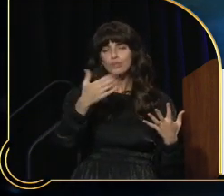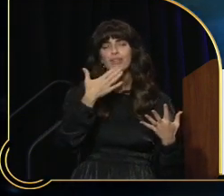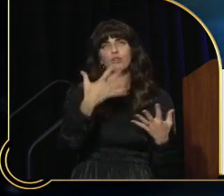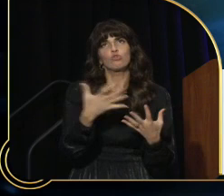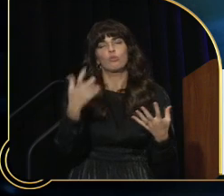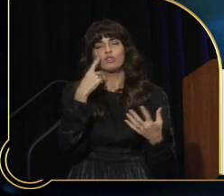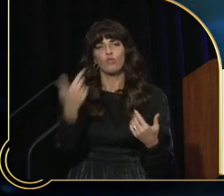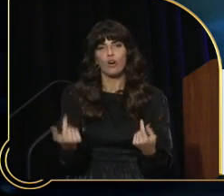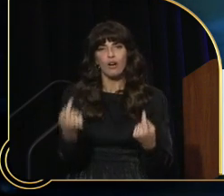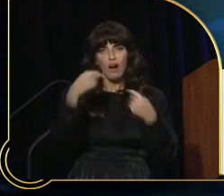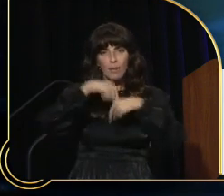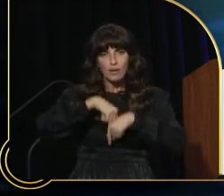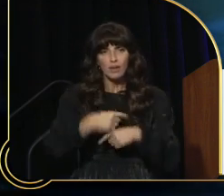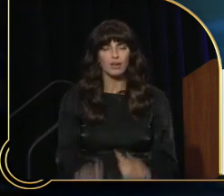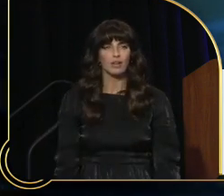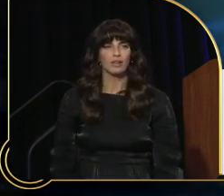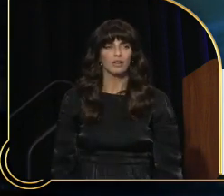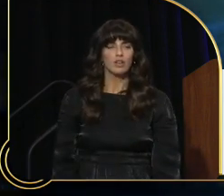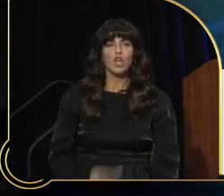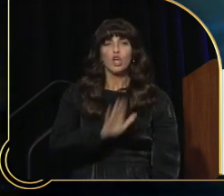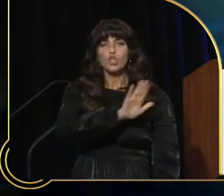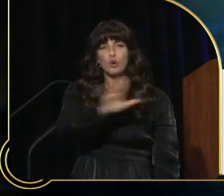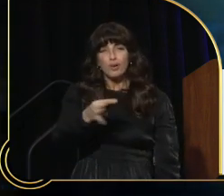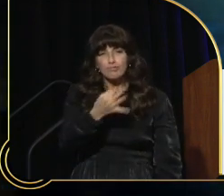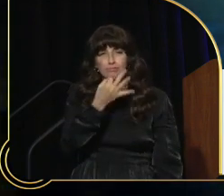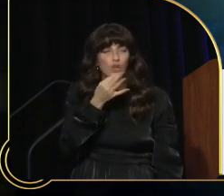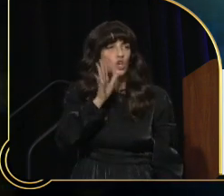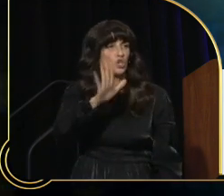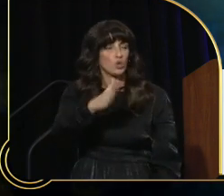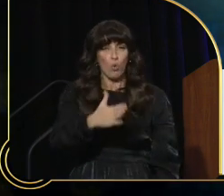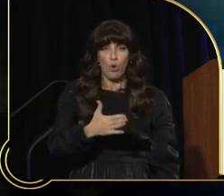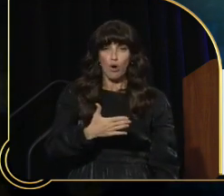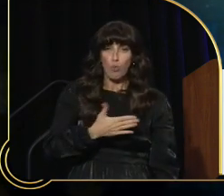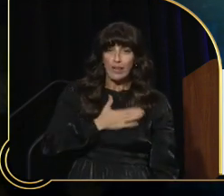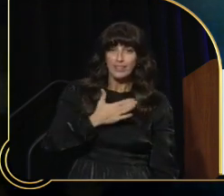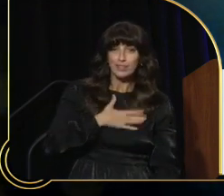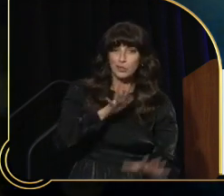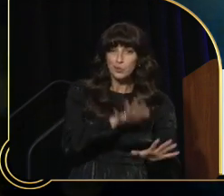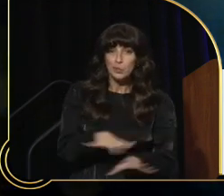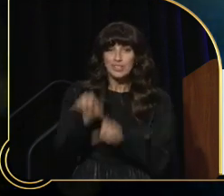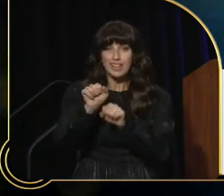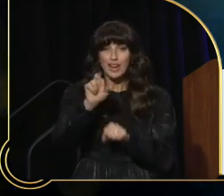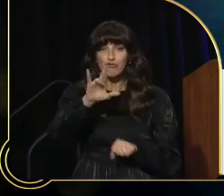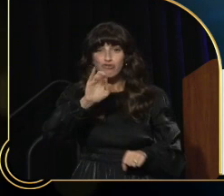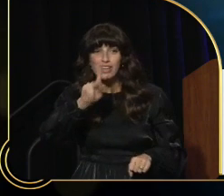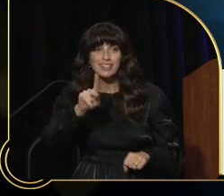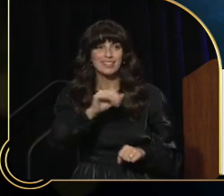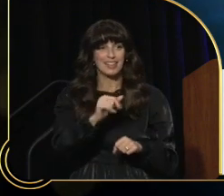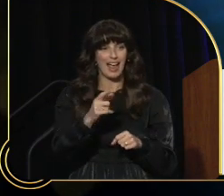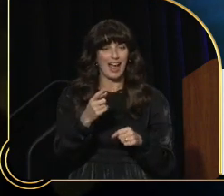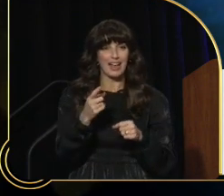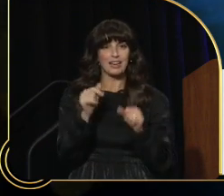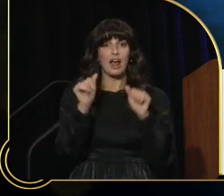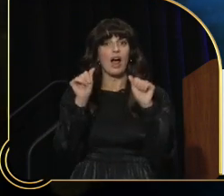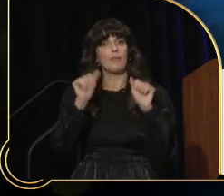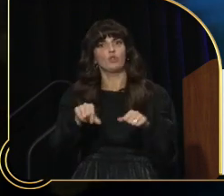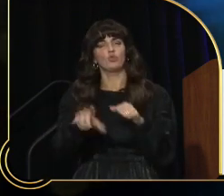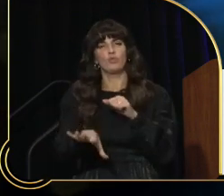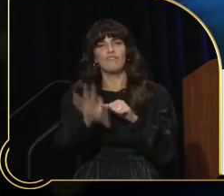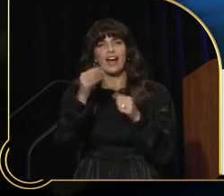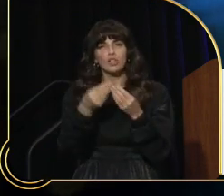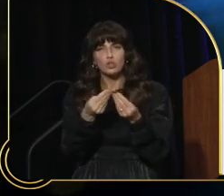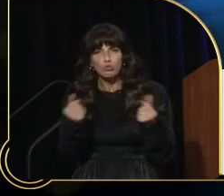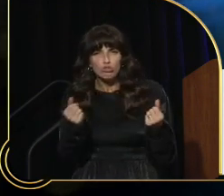The acumen, willingness to take risks, and ability to find solutions through urgent,